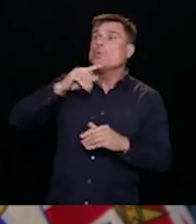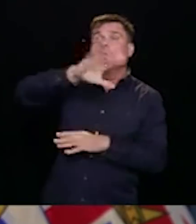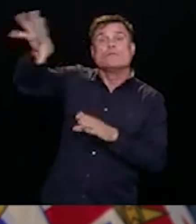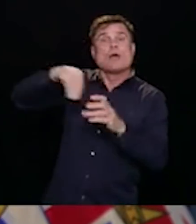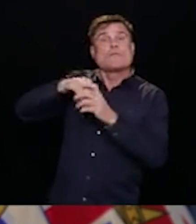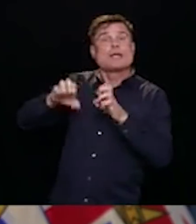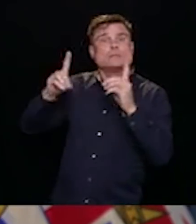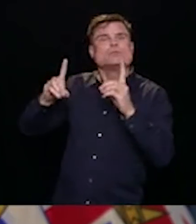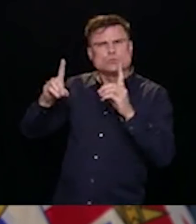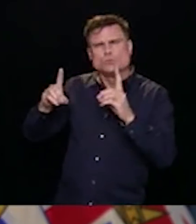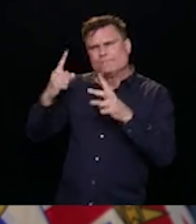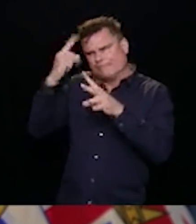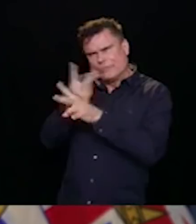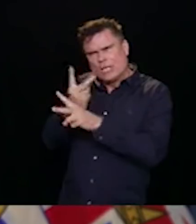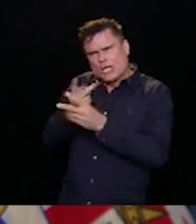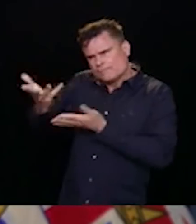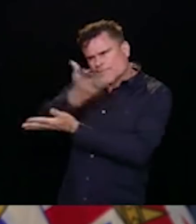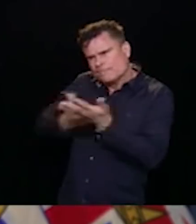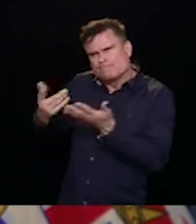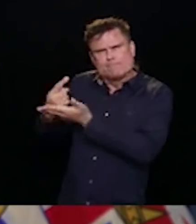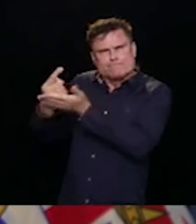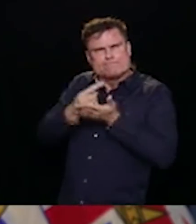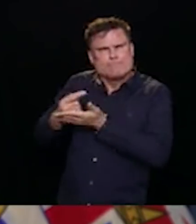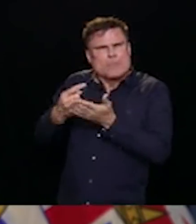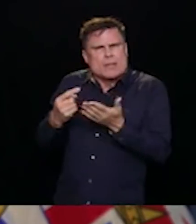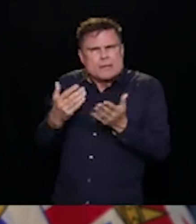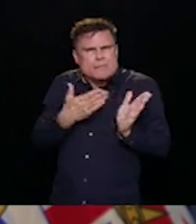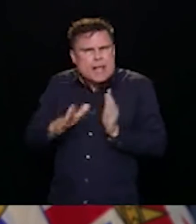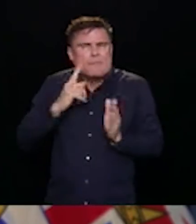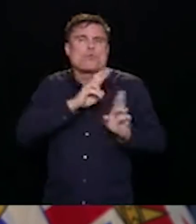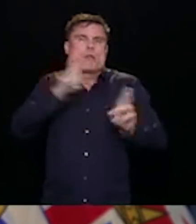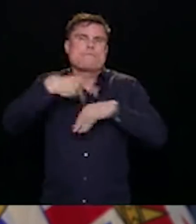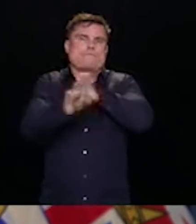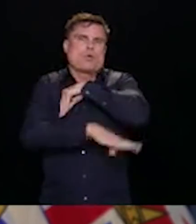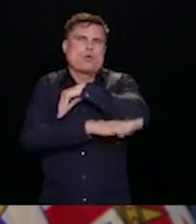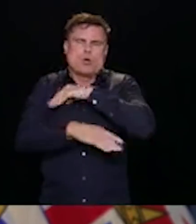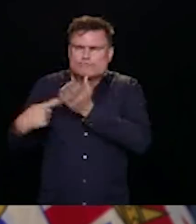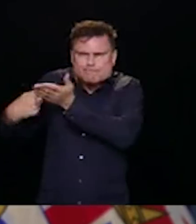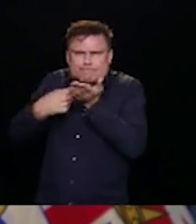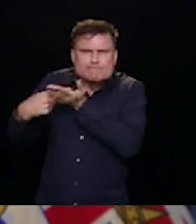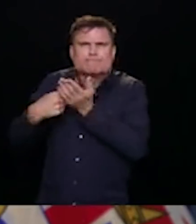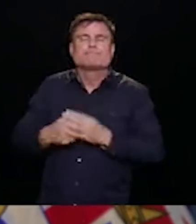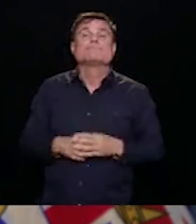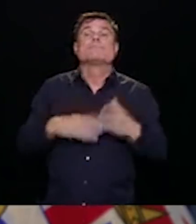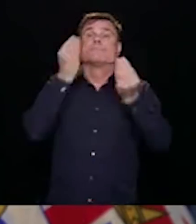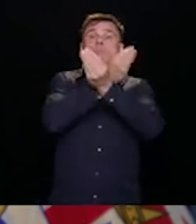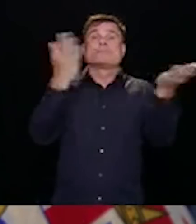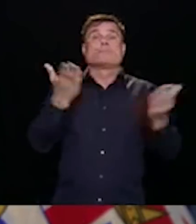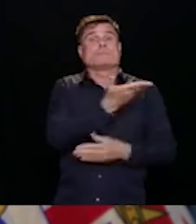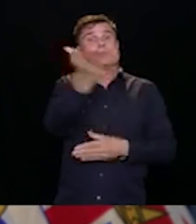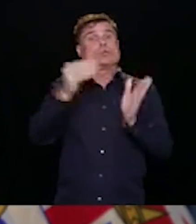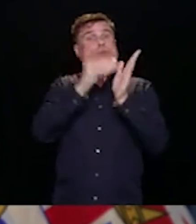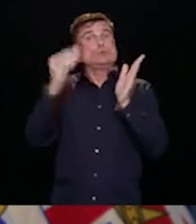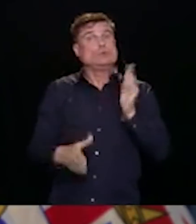for students across the board come the fall. To all of those students who are finishing the school year